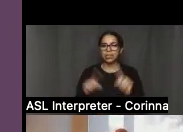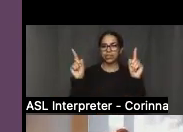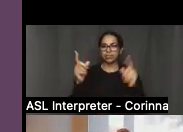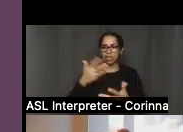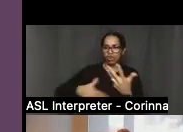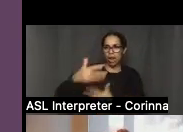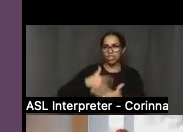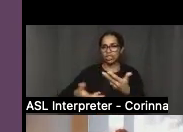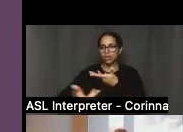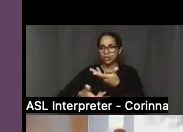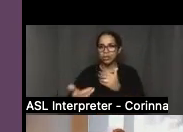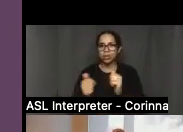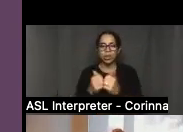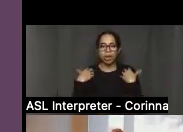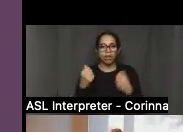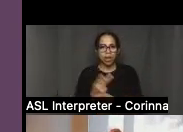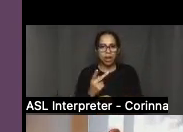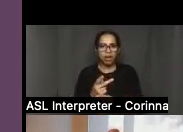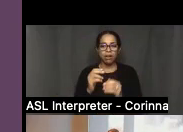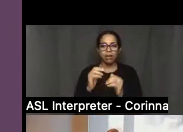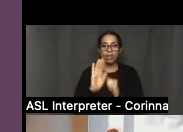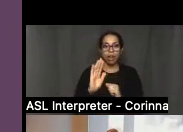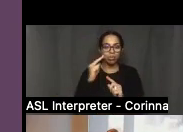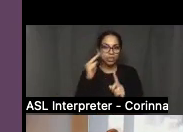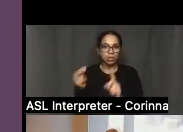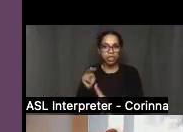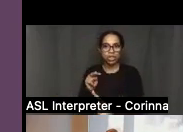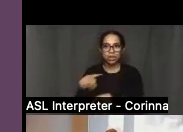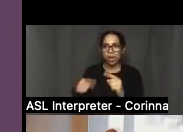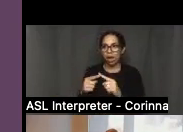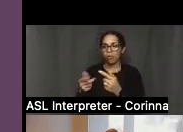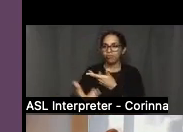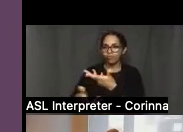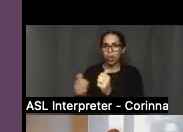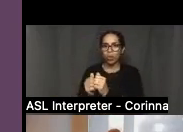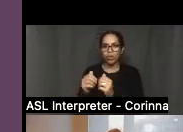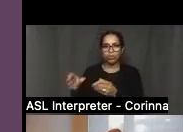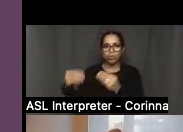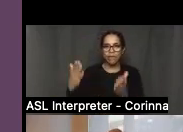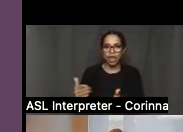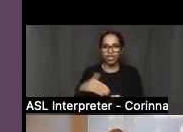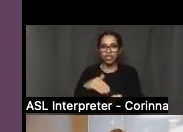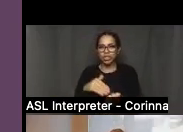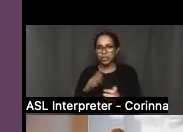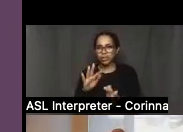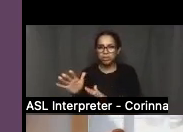perceive working with providers. So there could be a lot of influences in the data on this chart today.